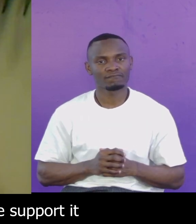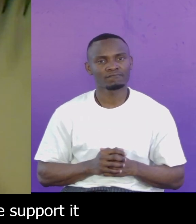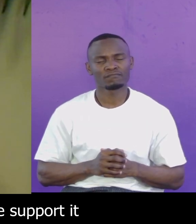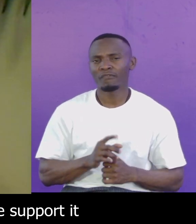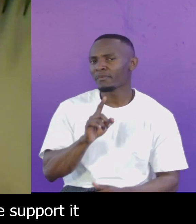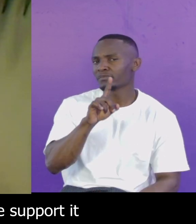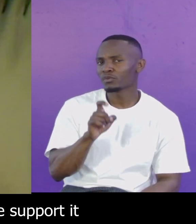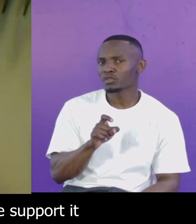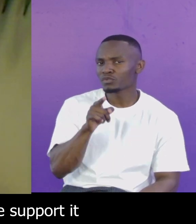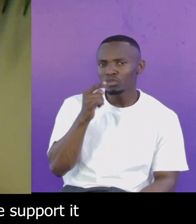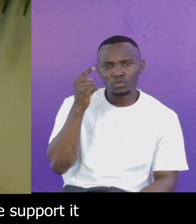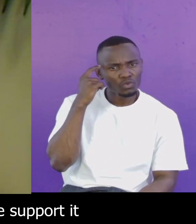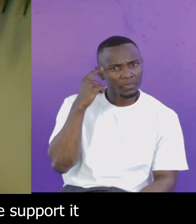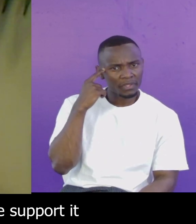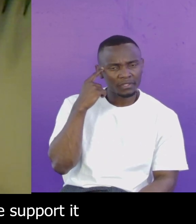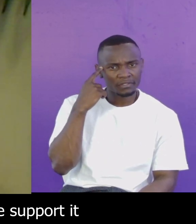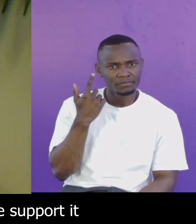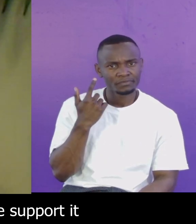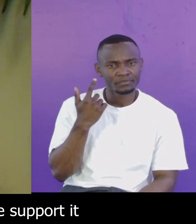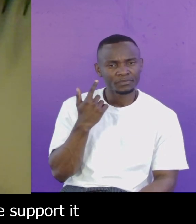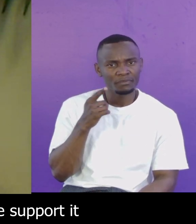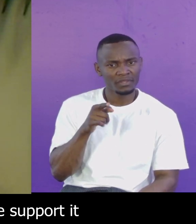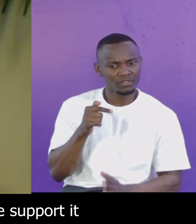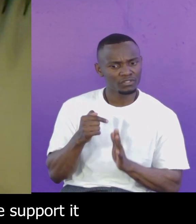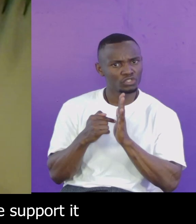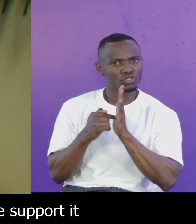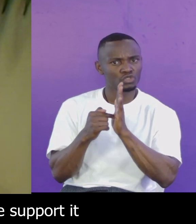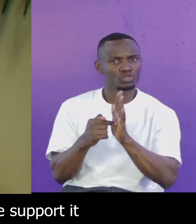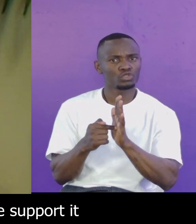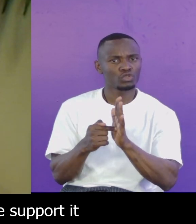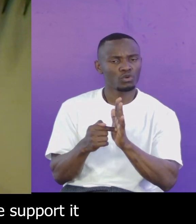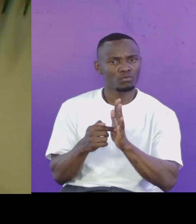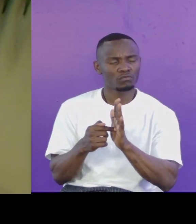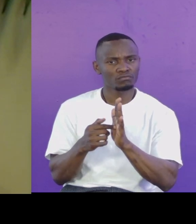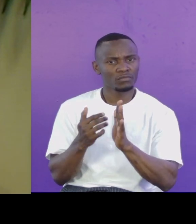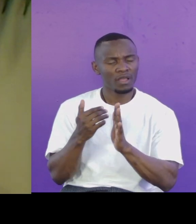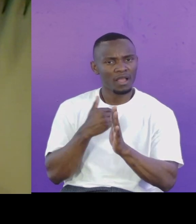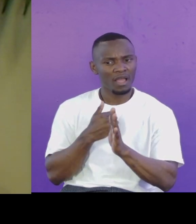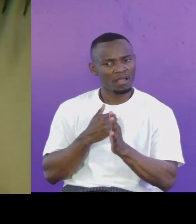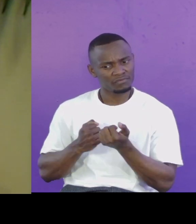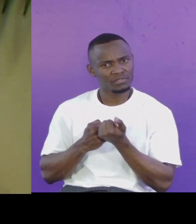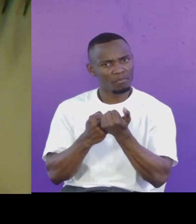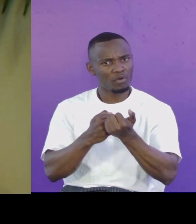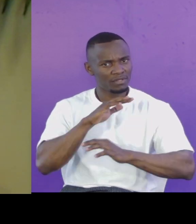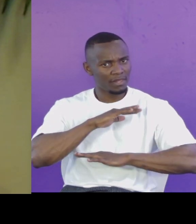think the Angela Lynn Show has got the support it deserves?